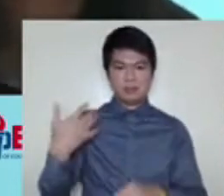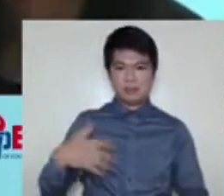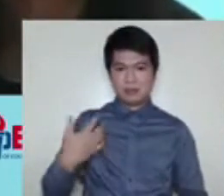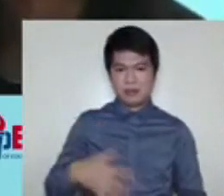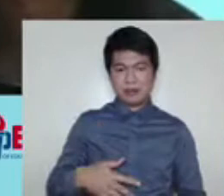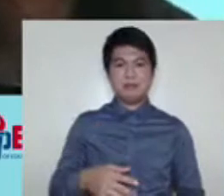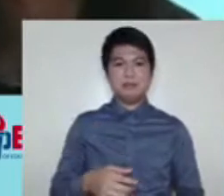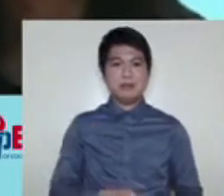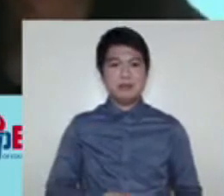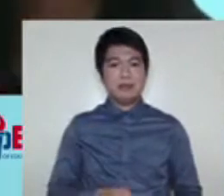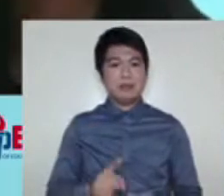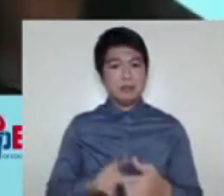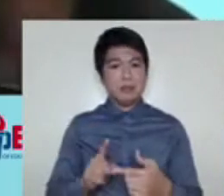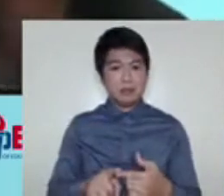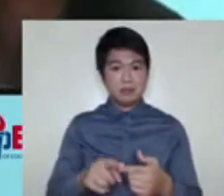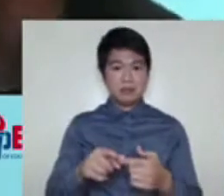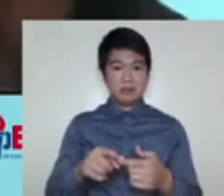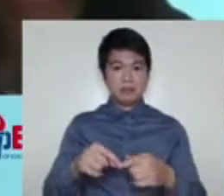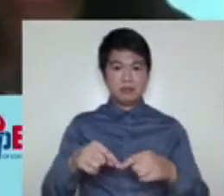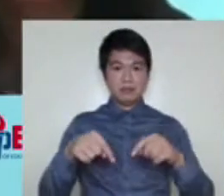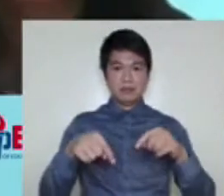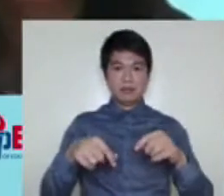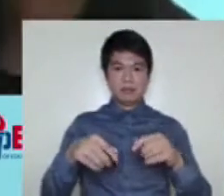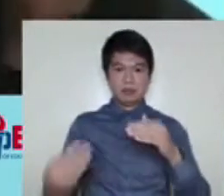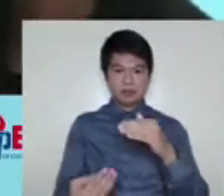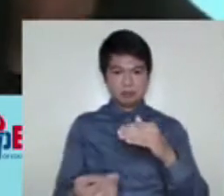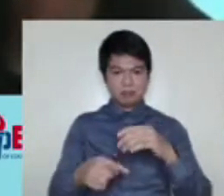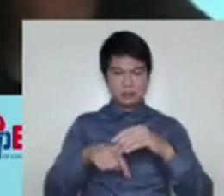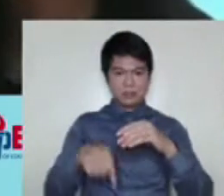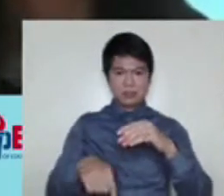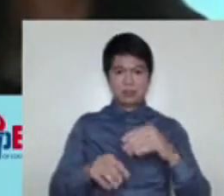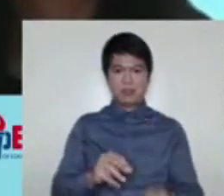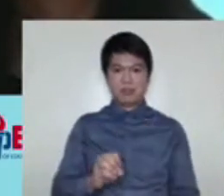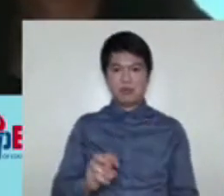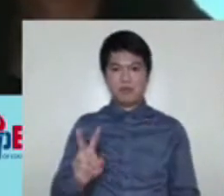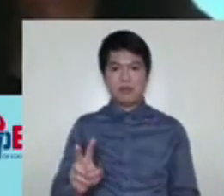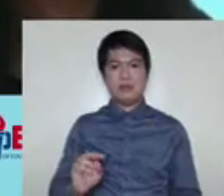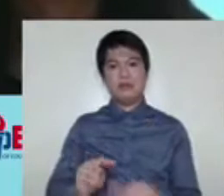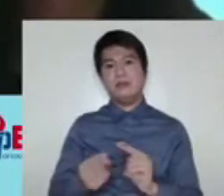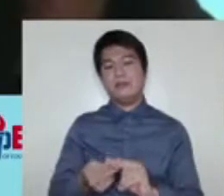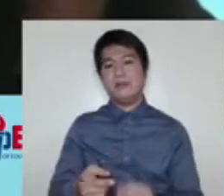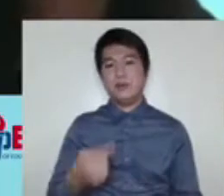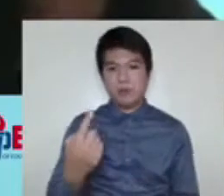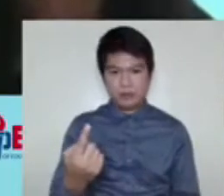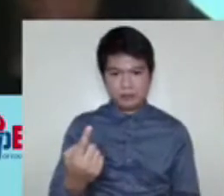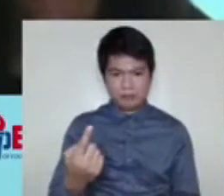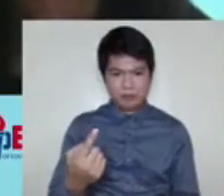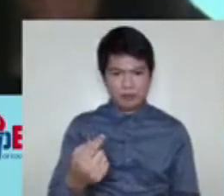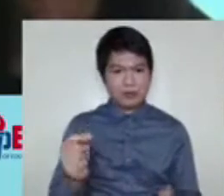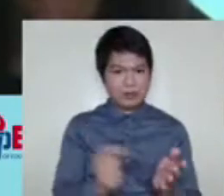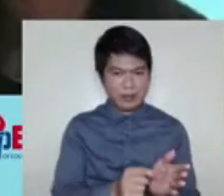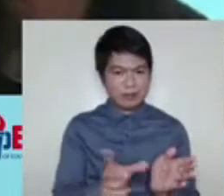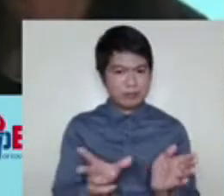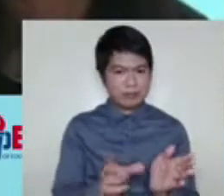the bottom portion, as evidenced by MOV number 1. So take note, when the